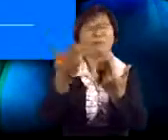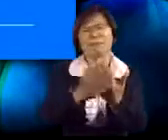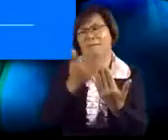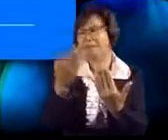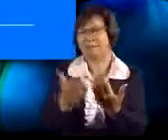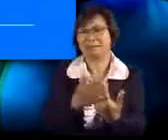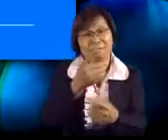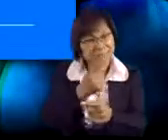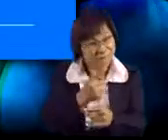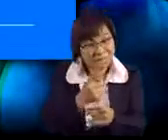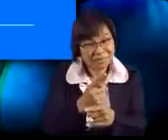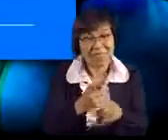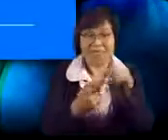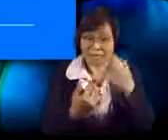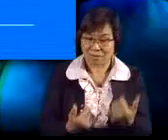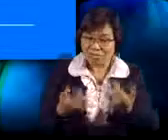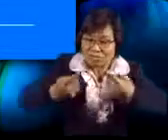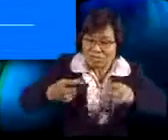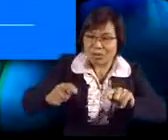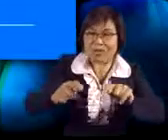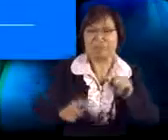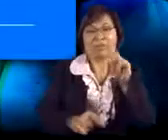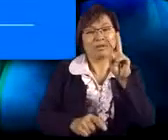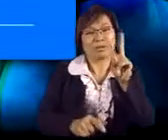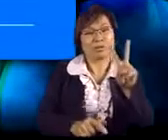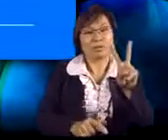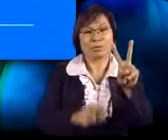right? Now, let's try another question.